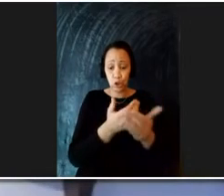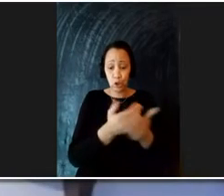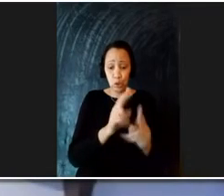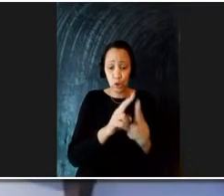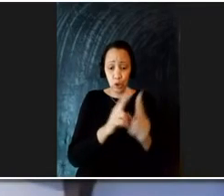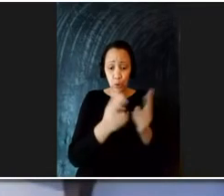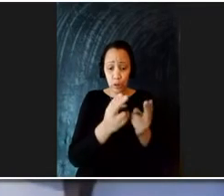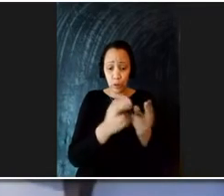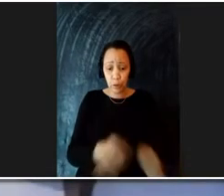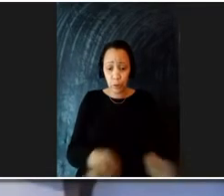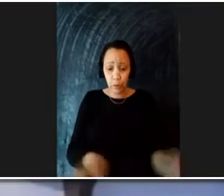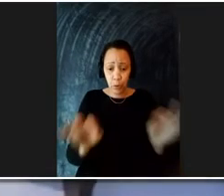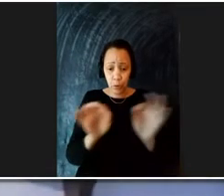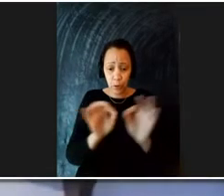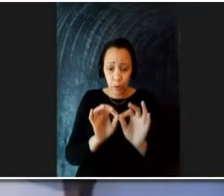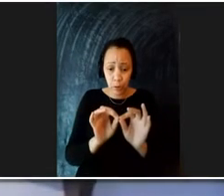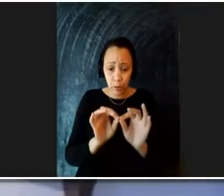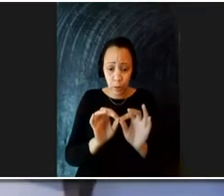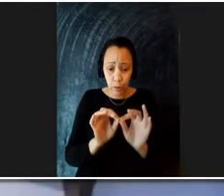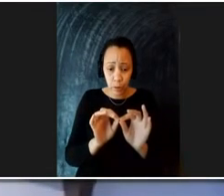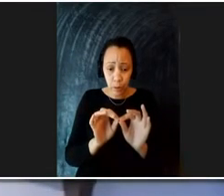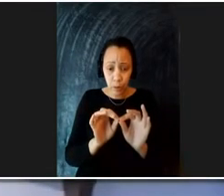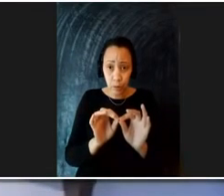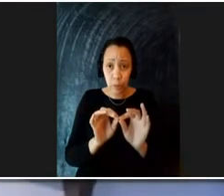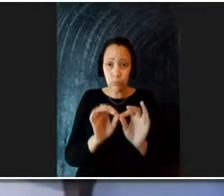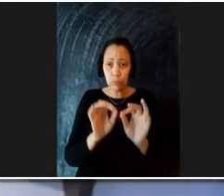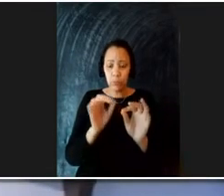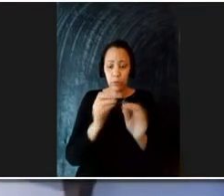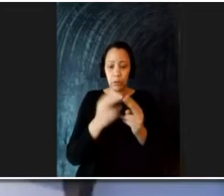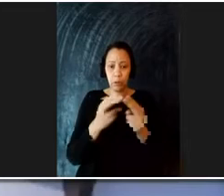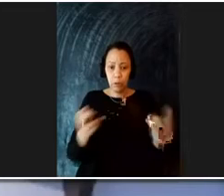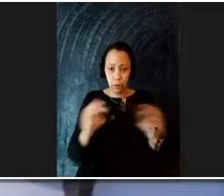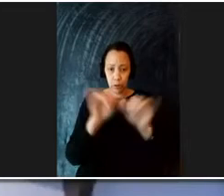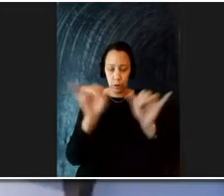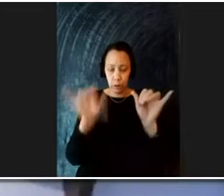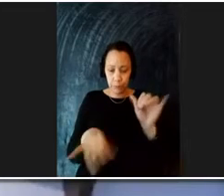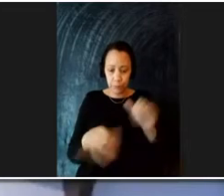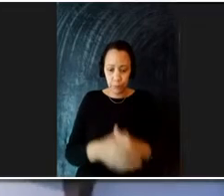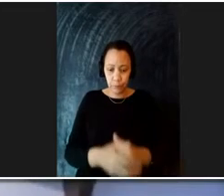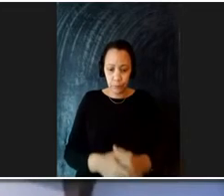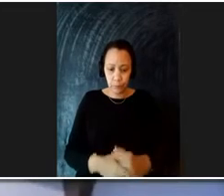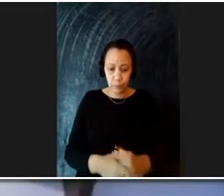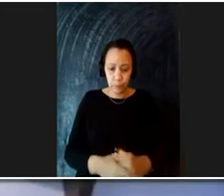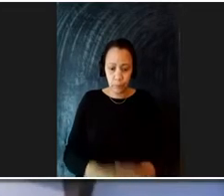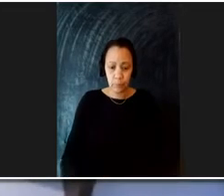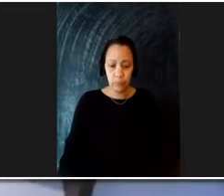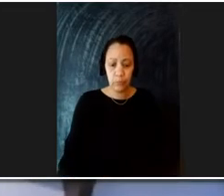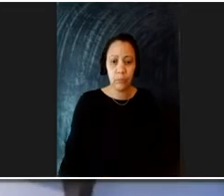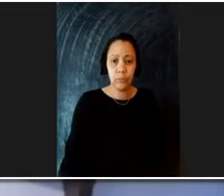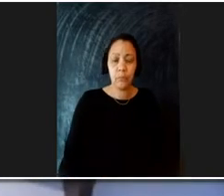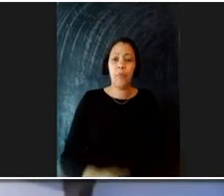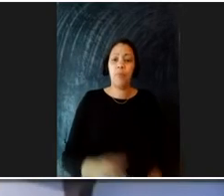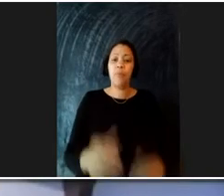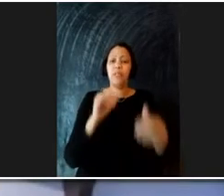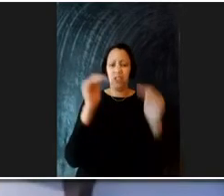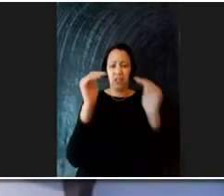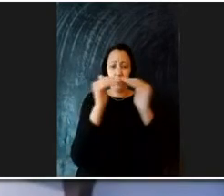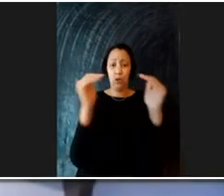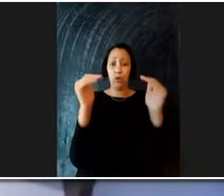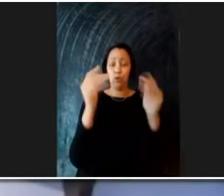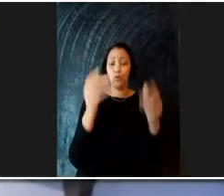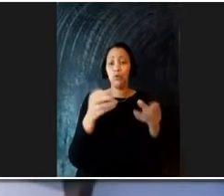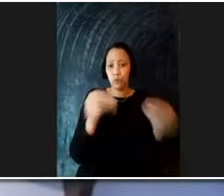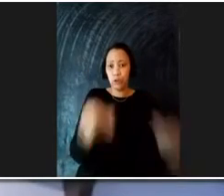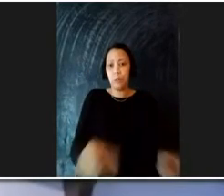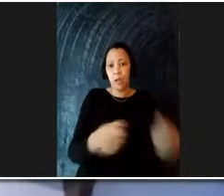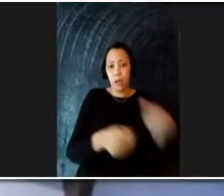covid-19 low-income survivors of domestic violence fa these challenges every day the pandemic has only Amplified their challenges and decreased their options now